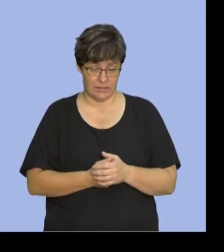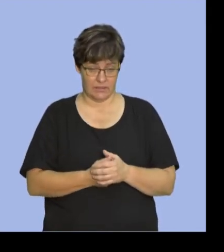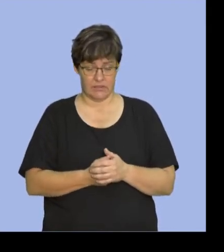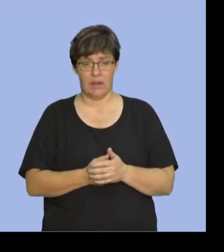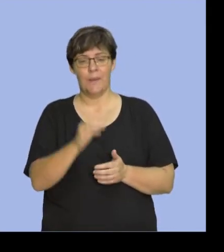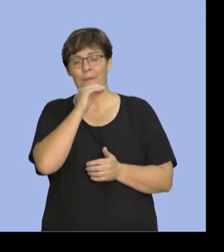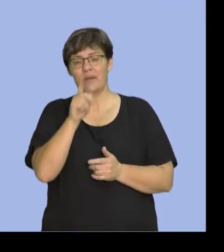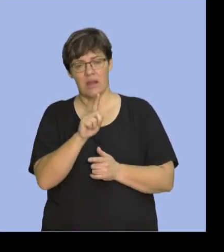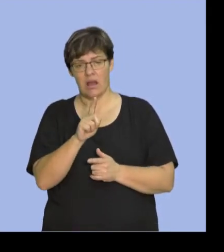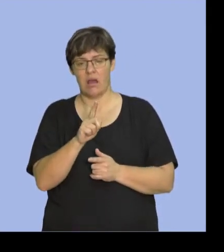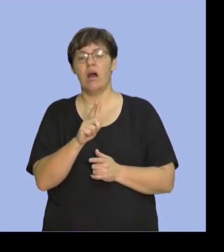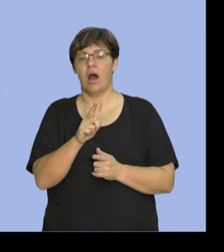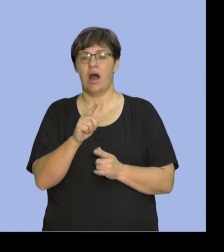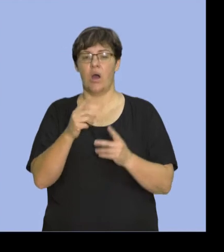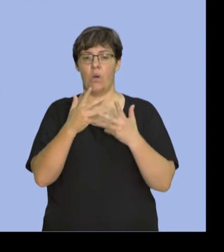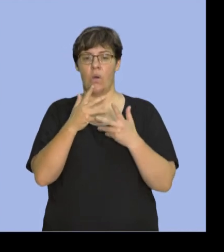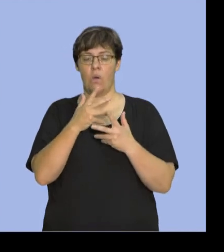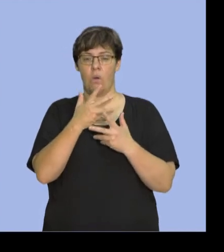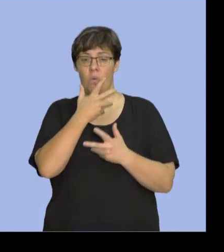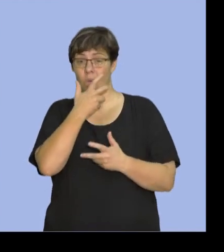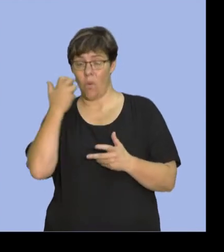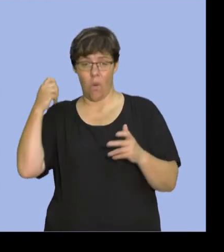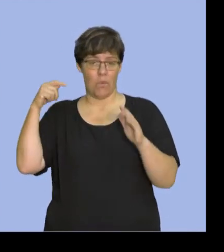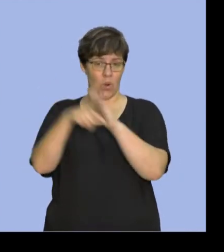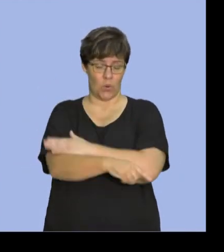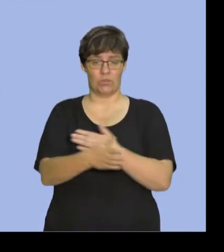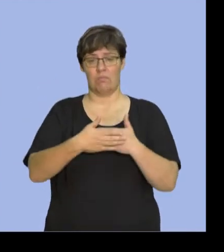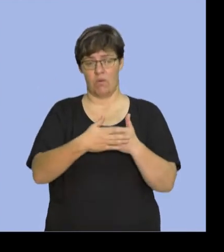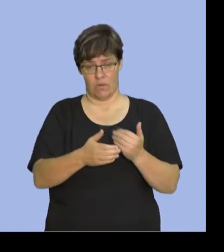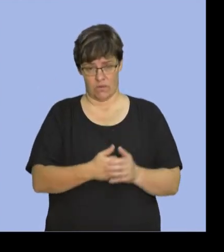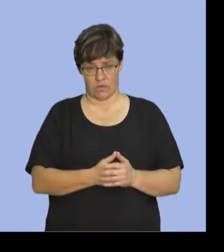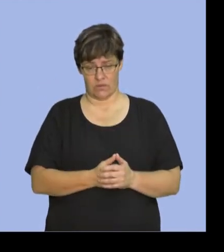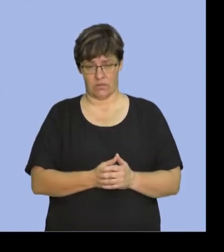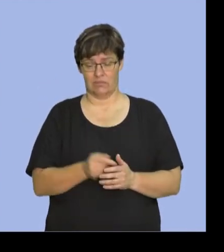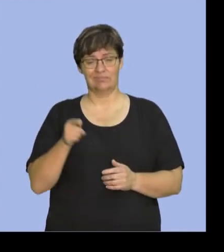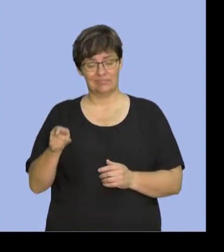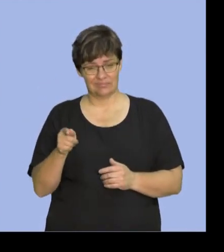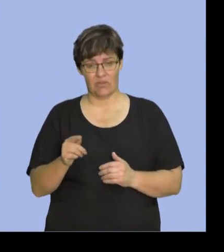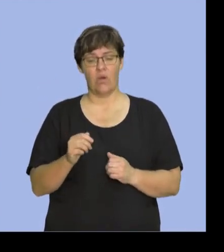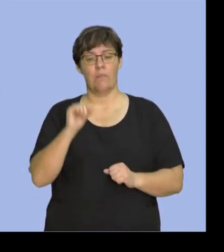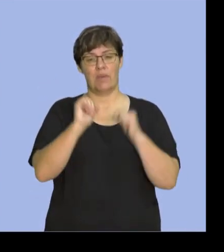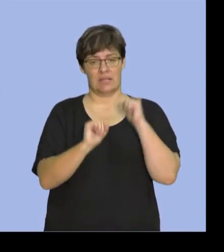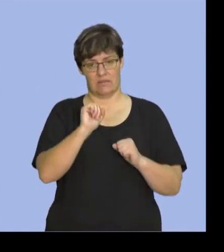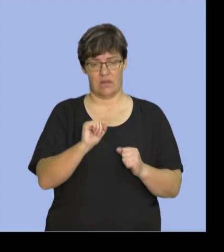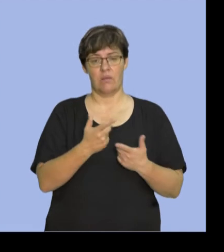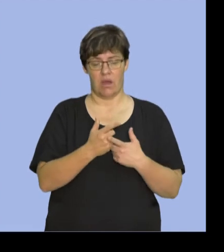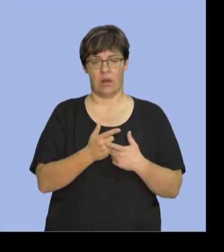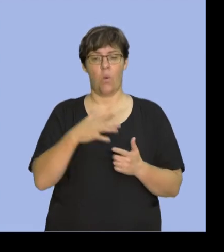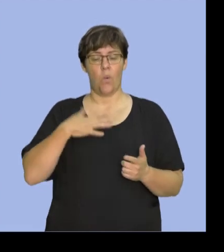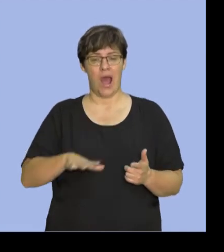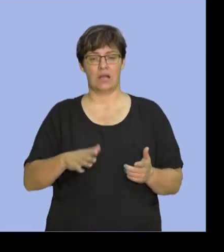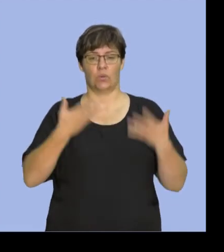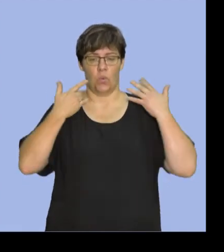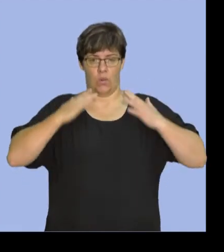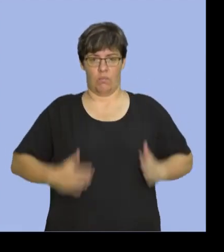means that there's greater loss of heat. So vasodilation would be essentially a mechanism to lose heat,